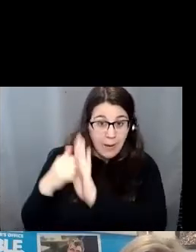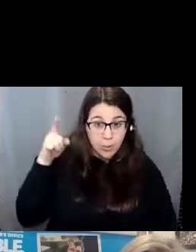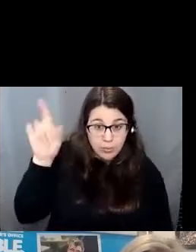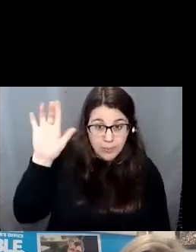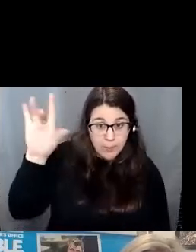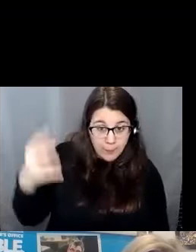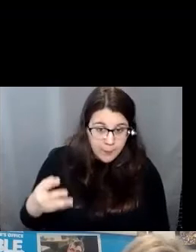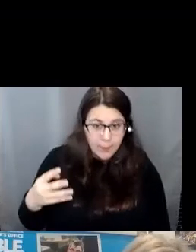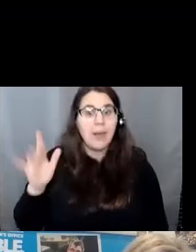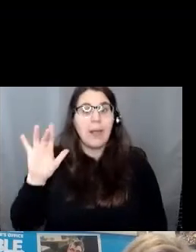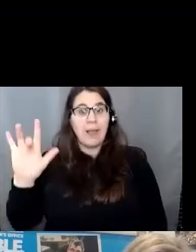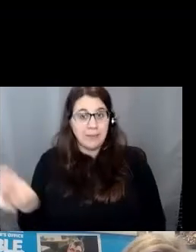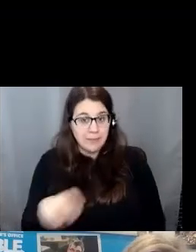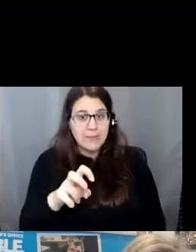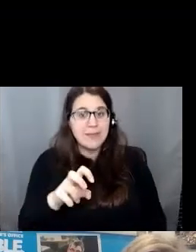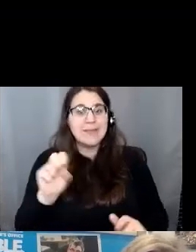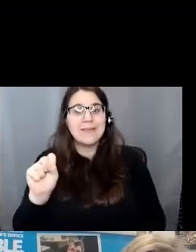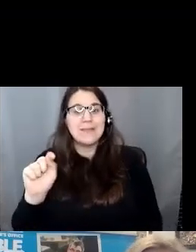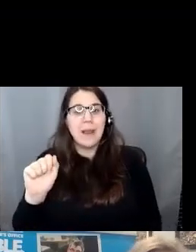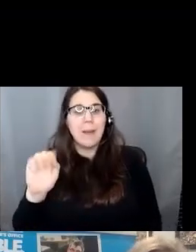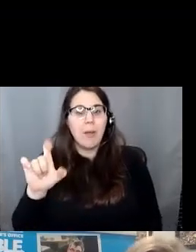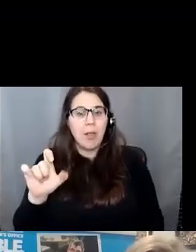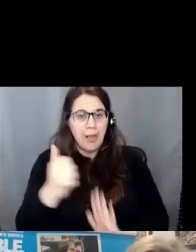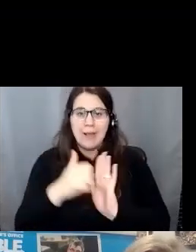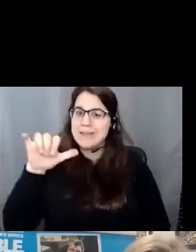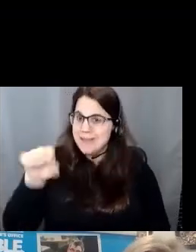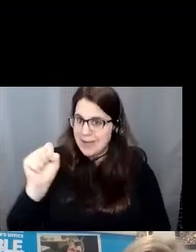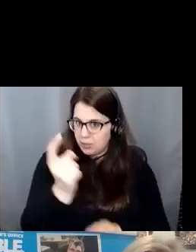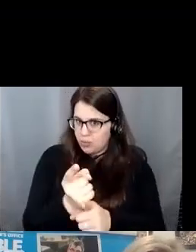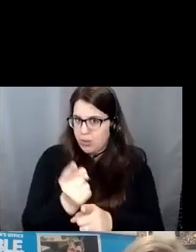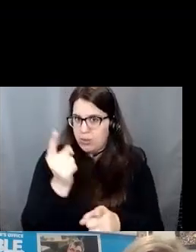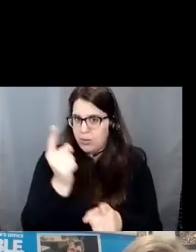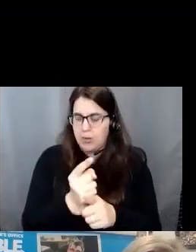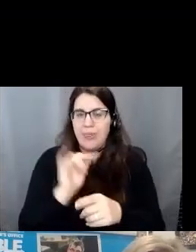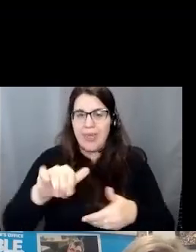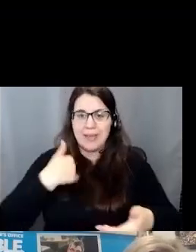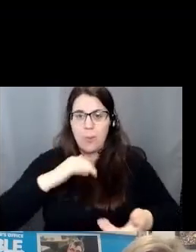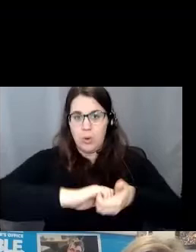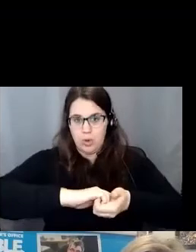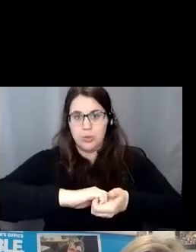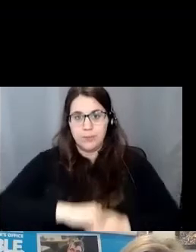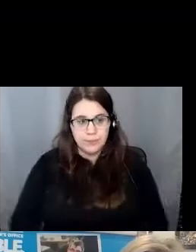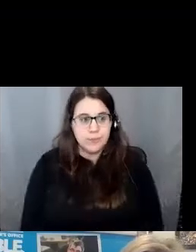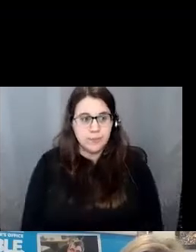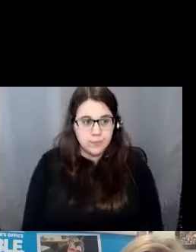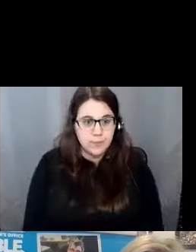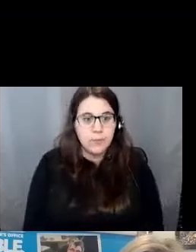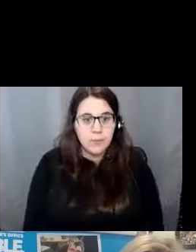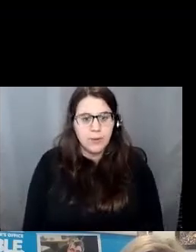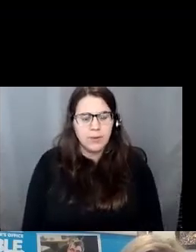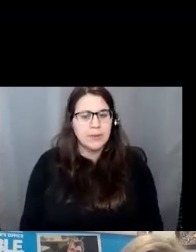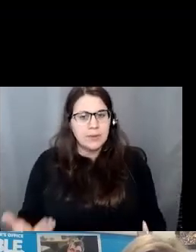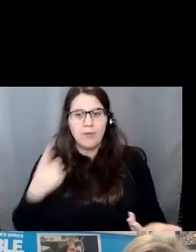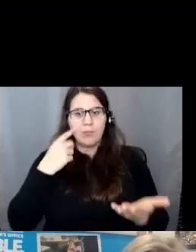Account. Again, this is correct. This is WVABLE's partner plan. Now, it's relatively quick and easy to complete the